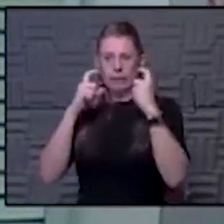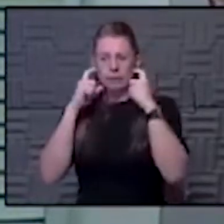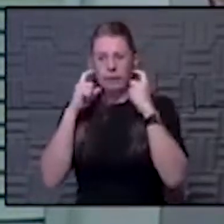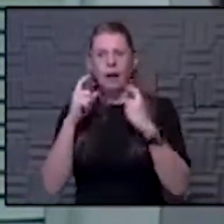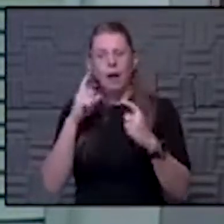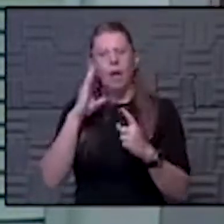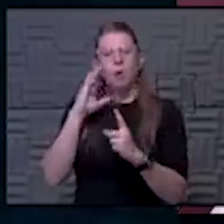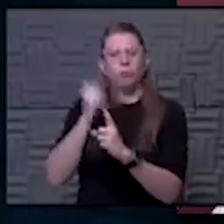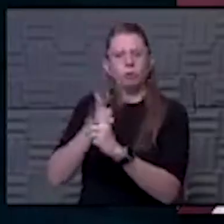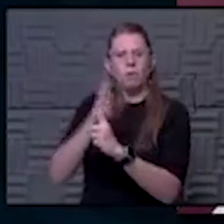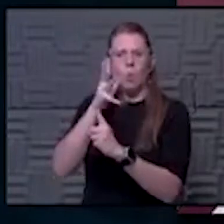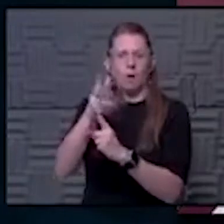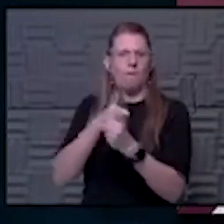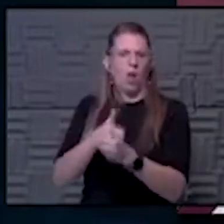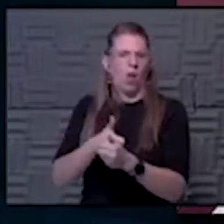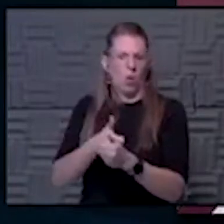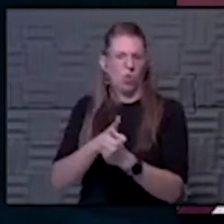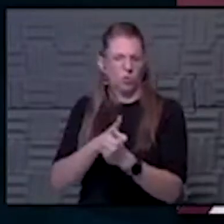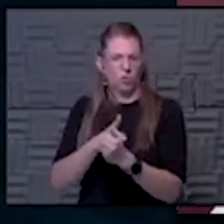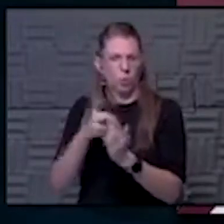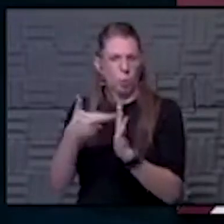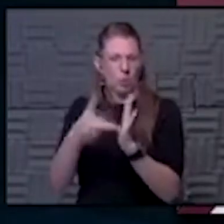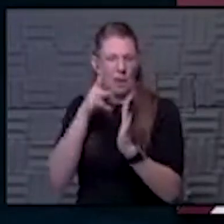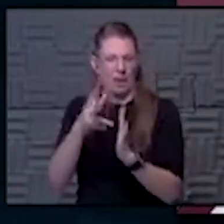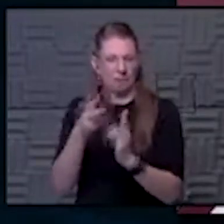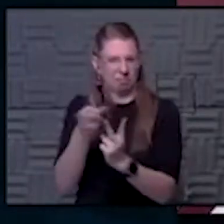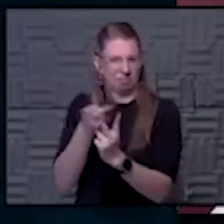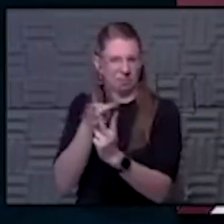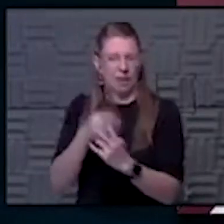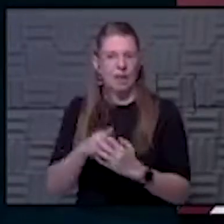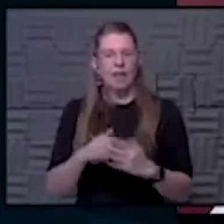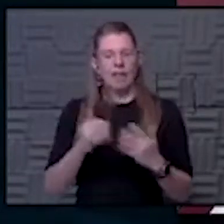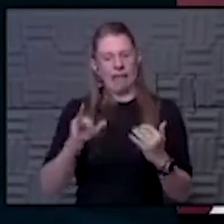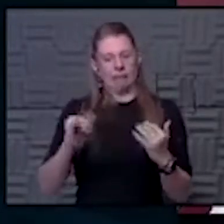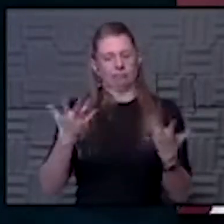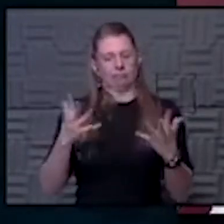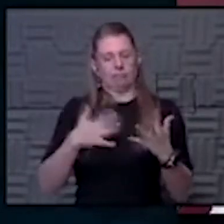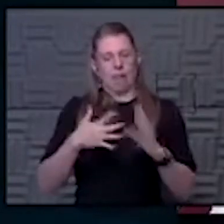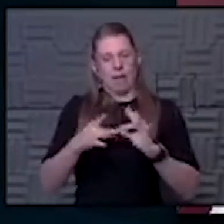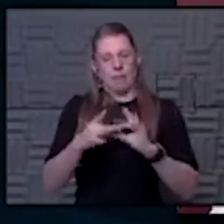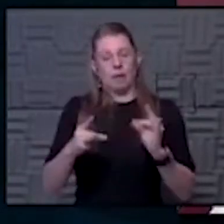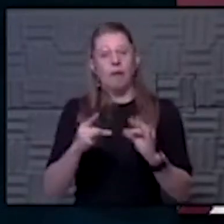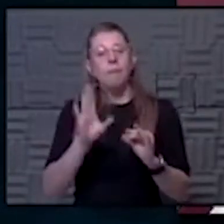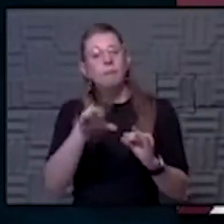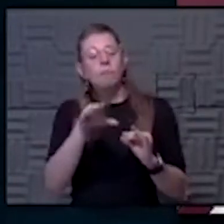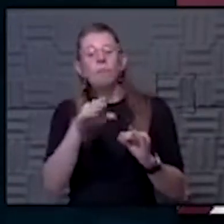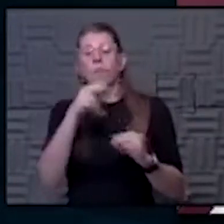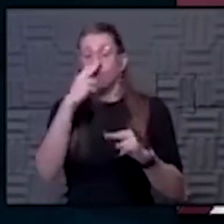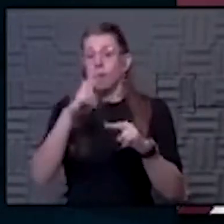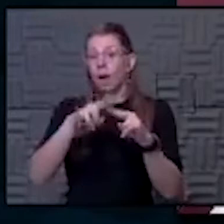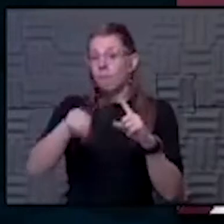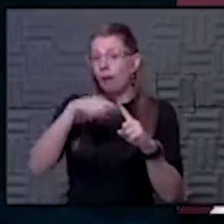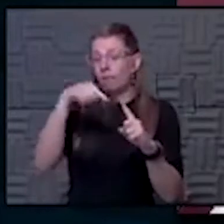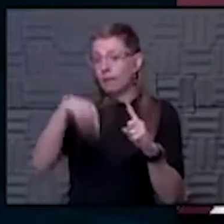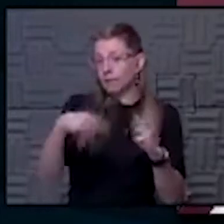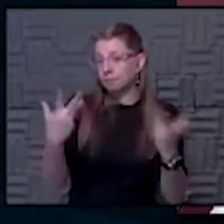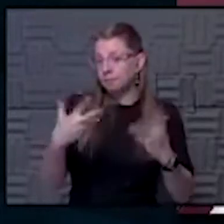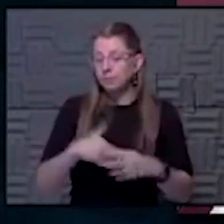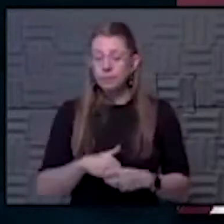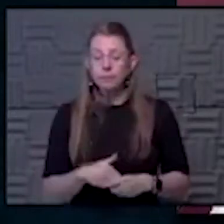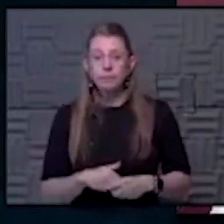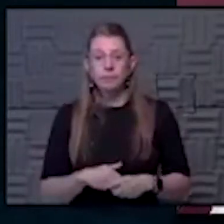Dr. Stites and Dr. Hawkinson. So that's the end of my opening comments. It may come out. What's fun about this is,